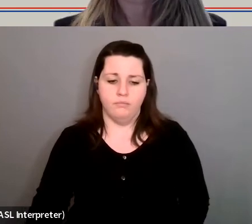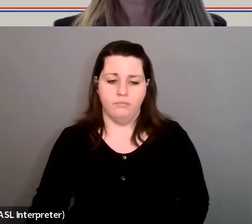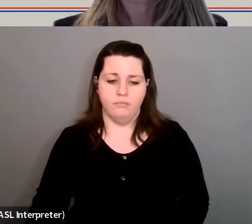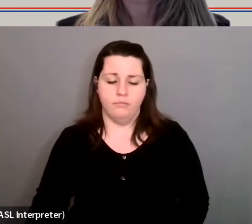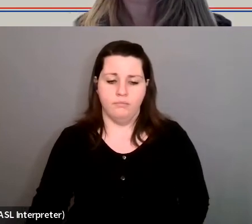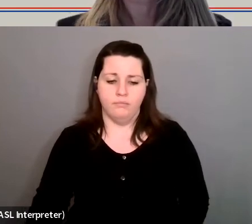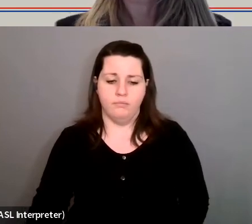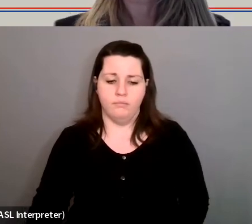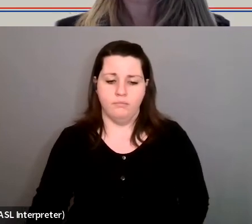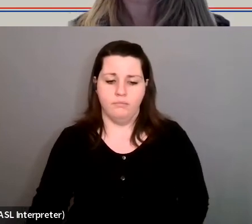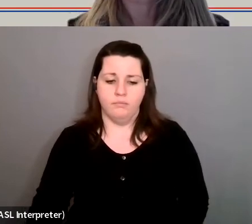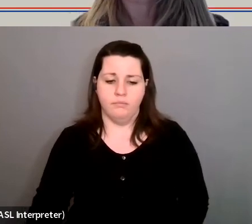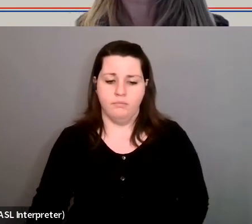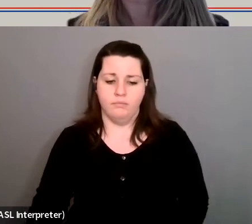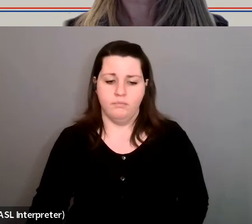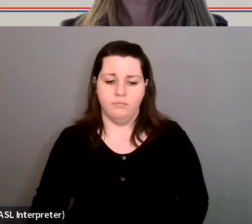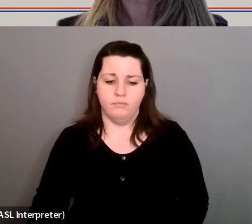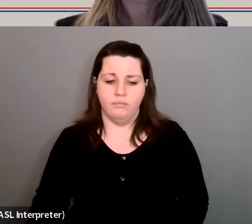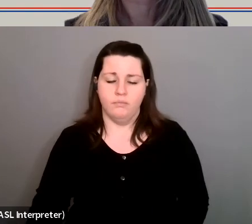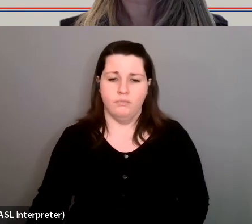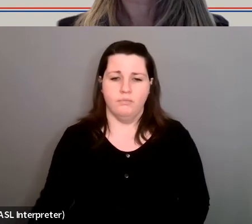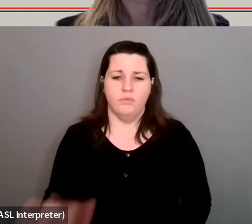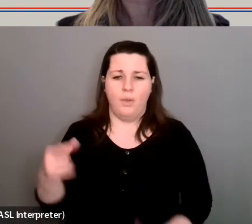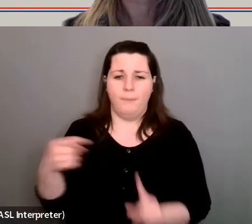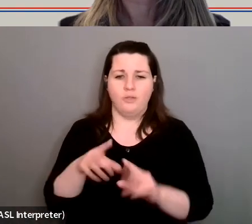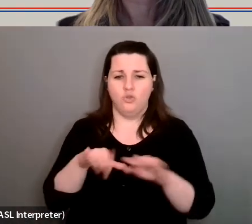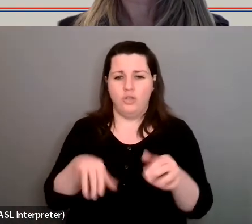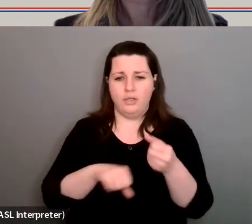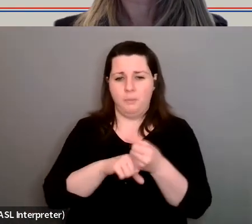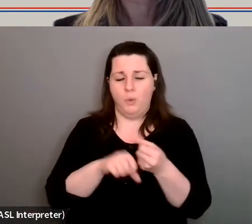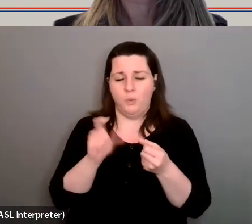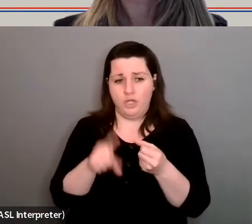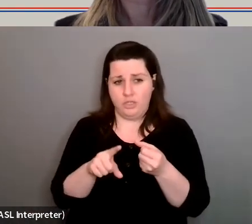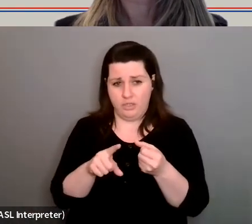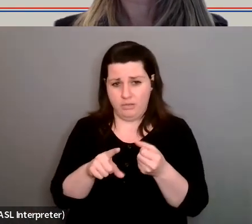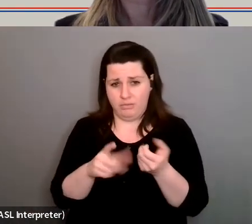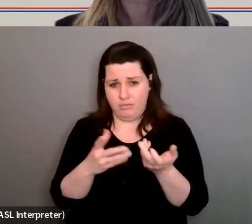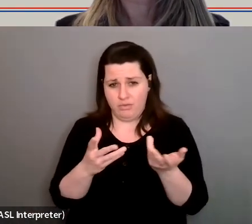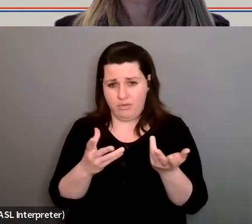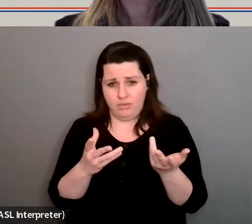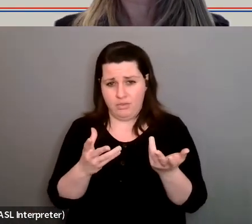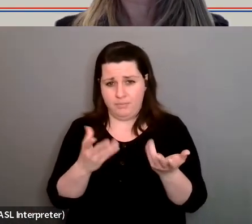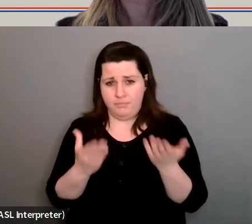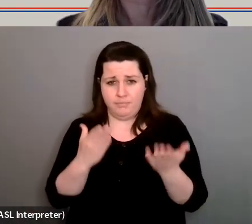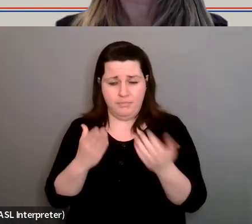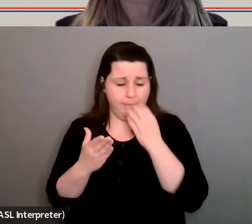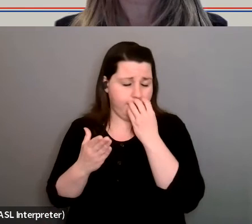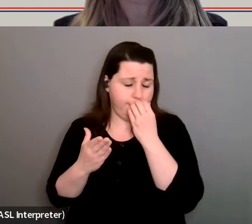I'm not sure, this is back to the child support question. I'm not sure if you can answer this, or if this needs to go back to